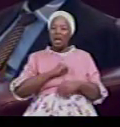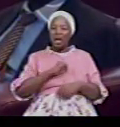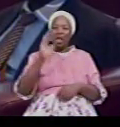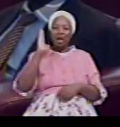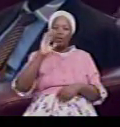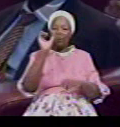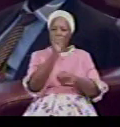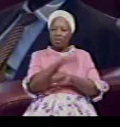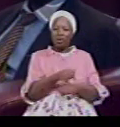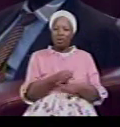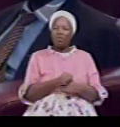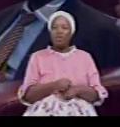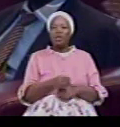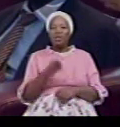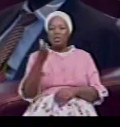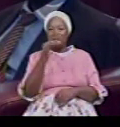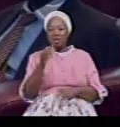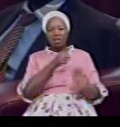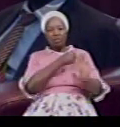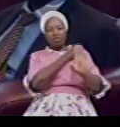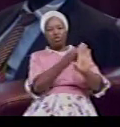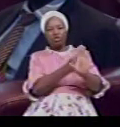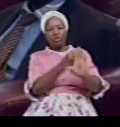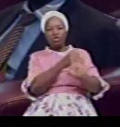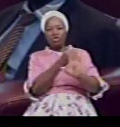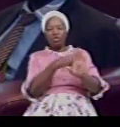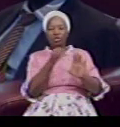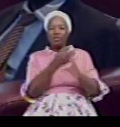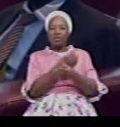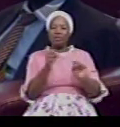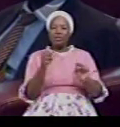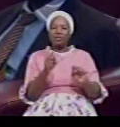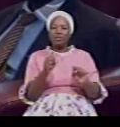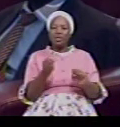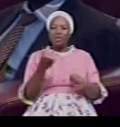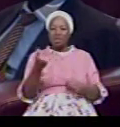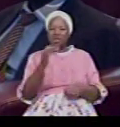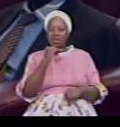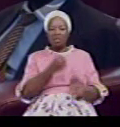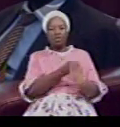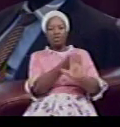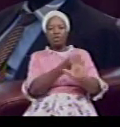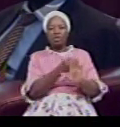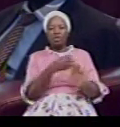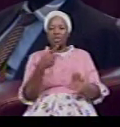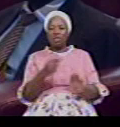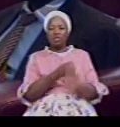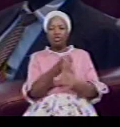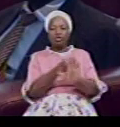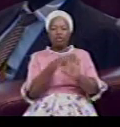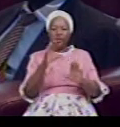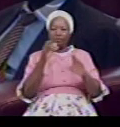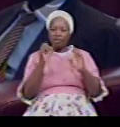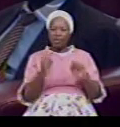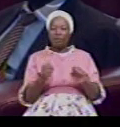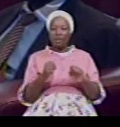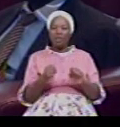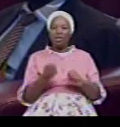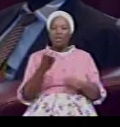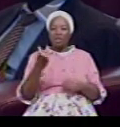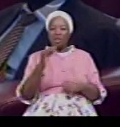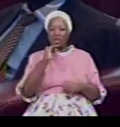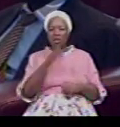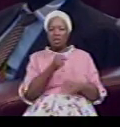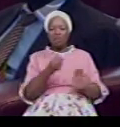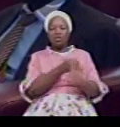shield. The shield of salvation. There's a shield. The shield of power. There's a shield.